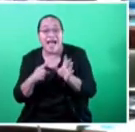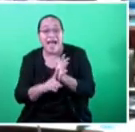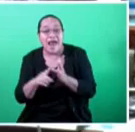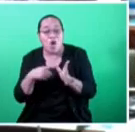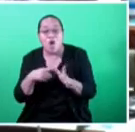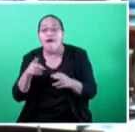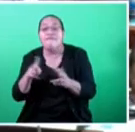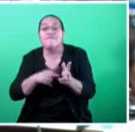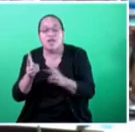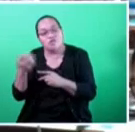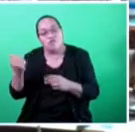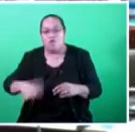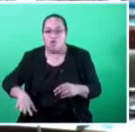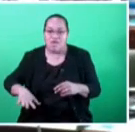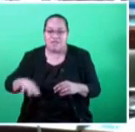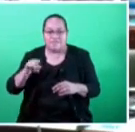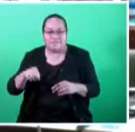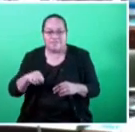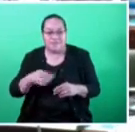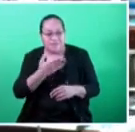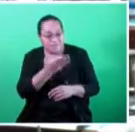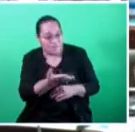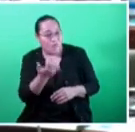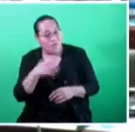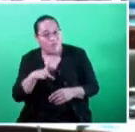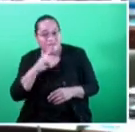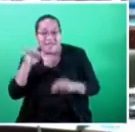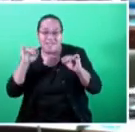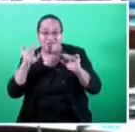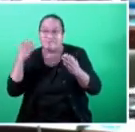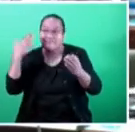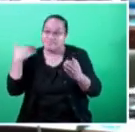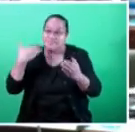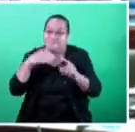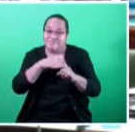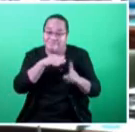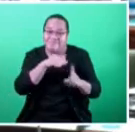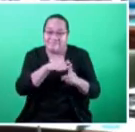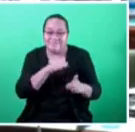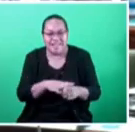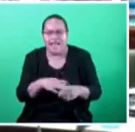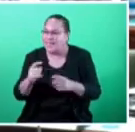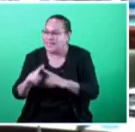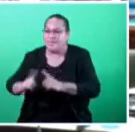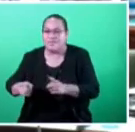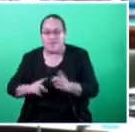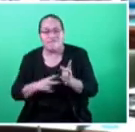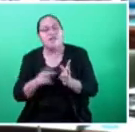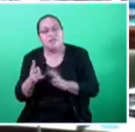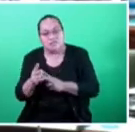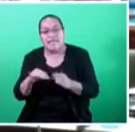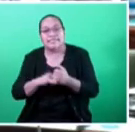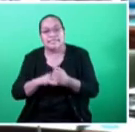have done. Honorable Levere has raised that issue a number of times with us. We have a number of villages in this area in